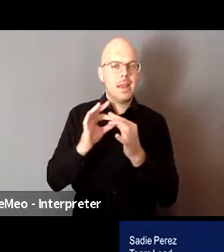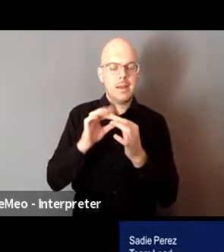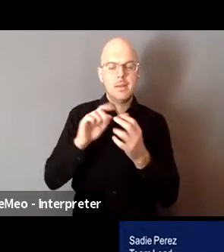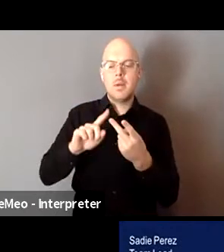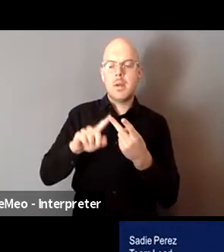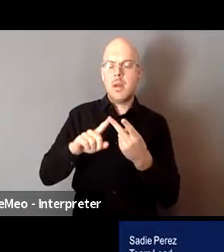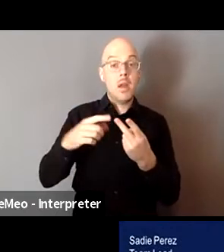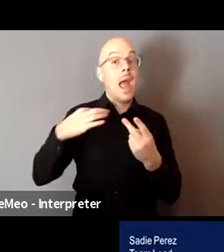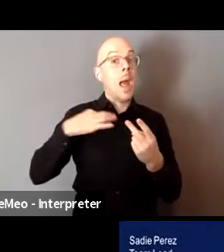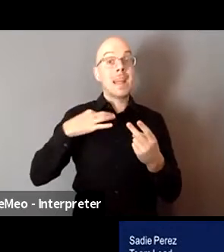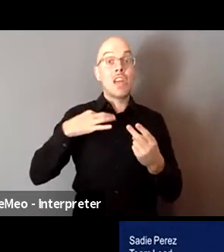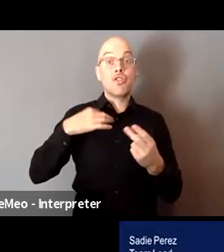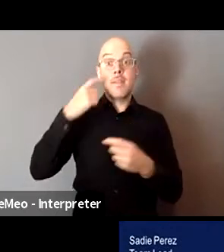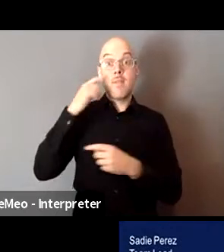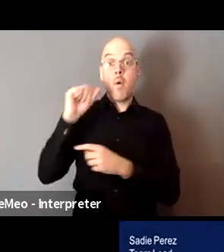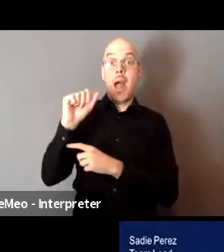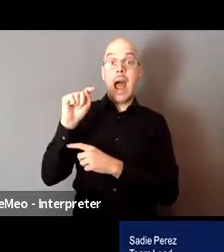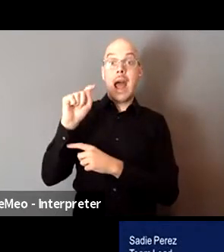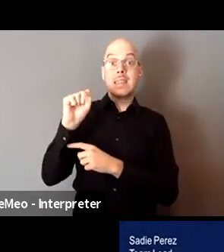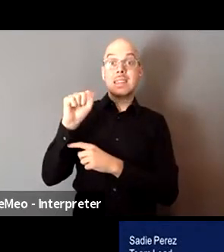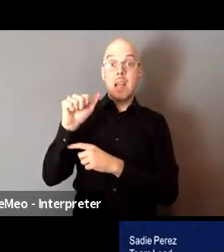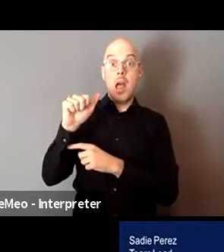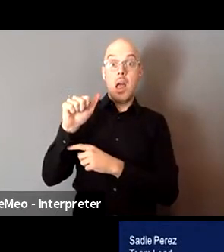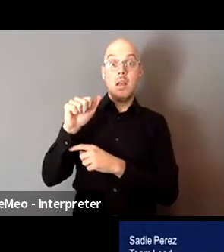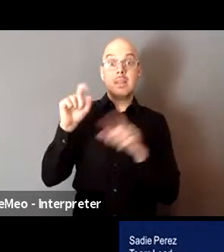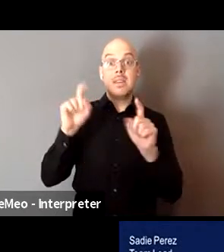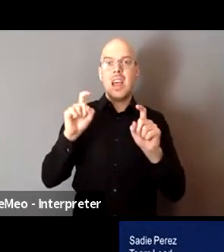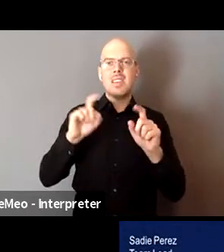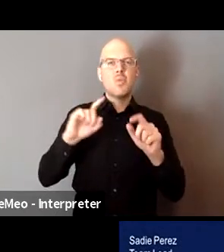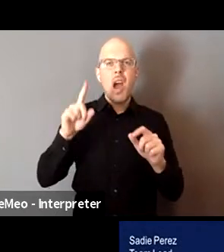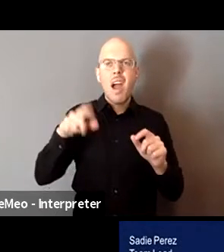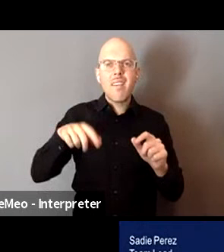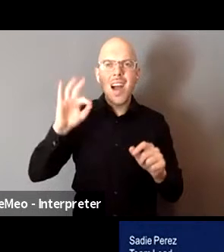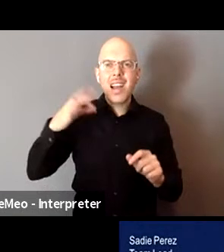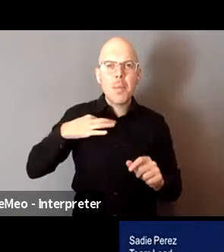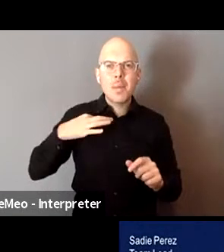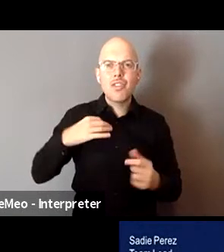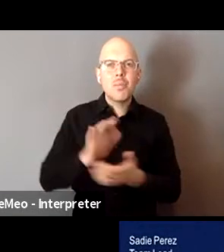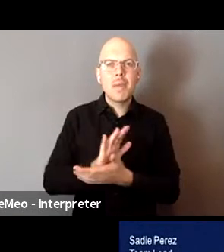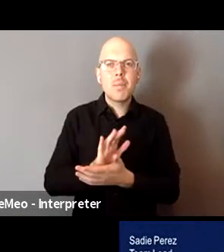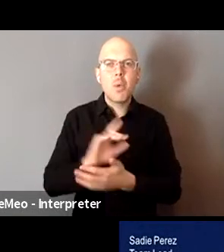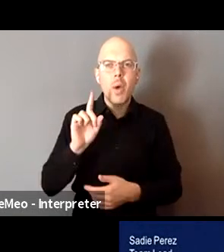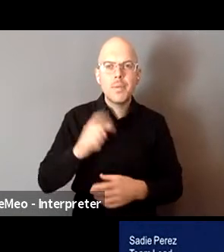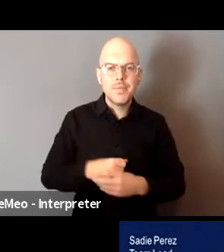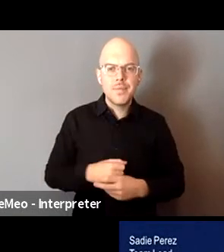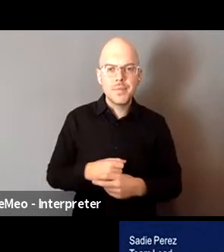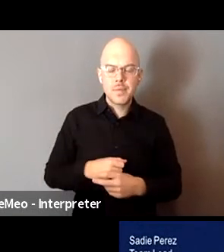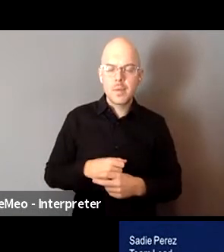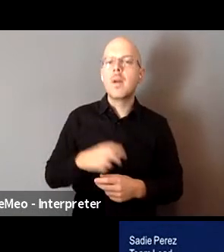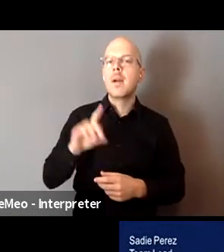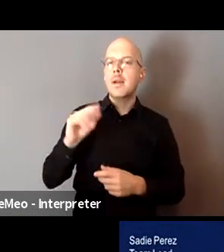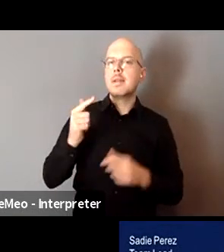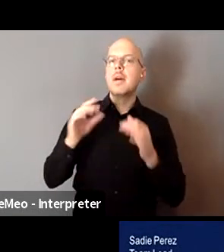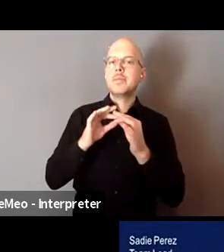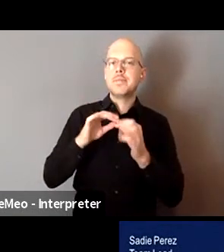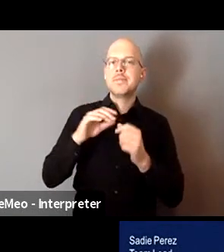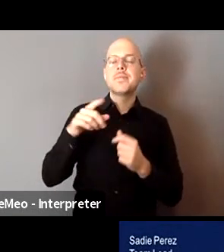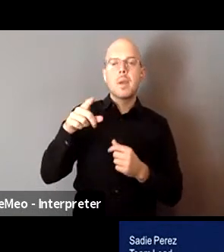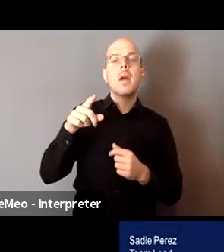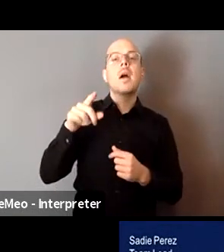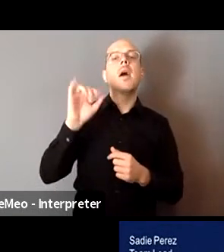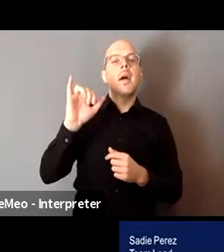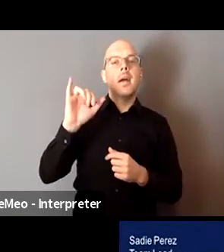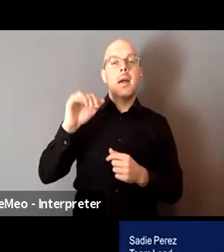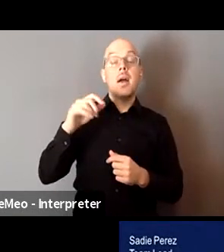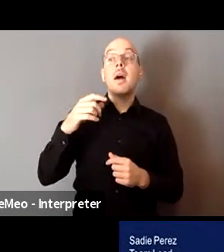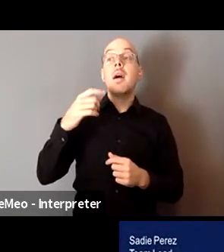ATSA? So application for the ATSA, you will get a notification for once you